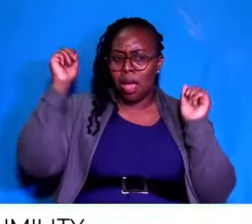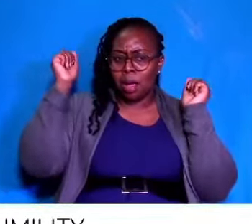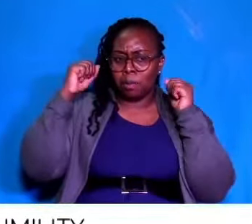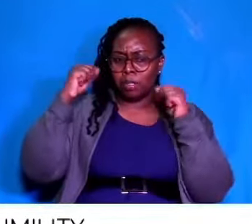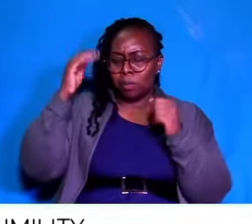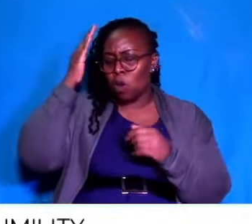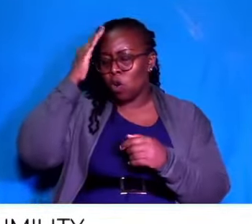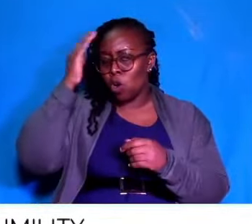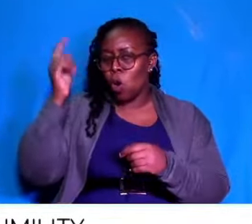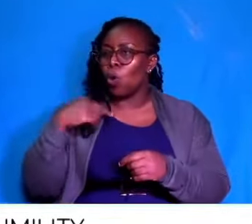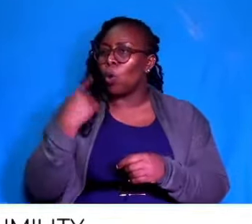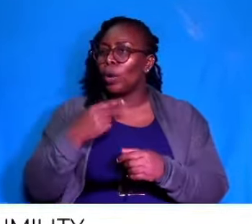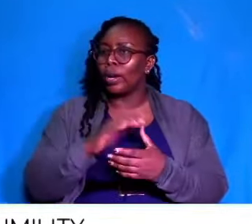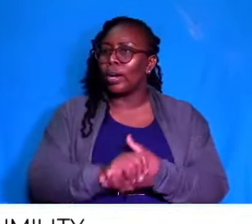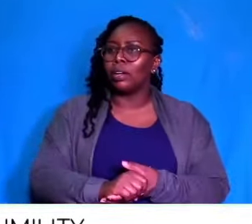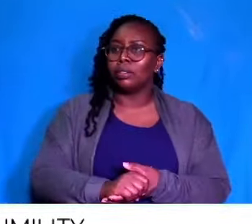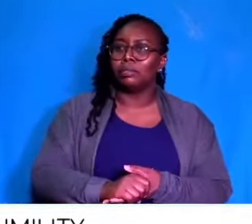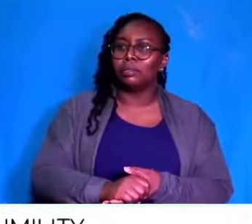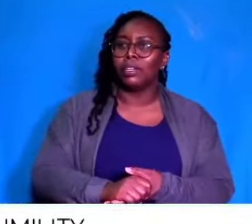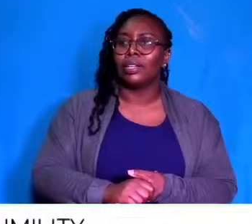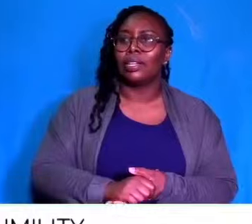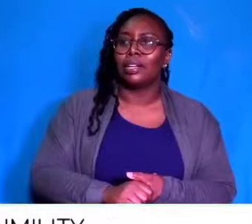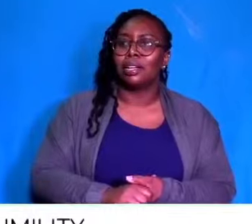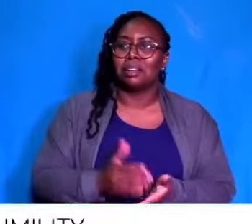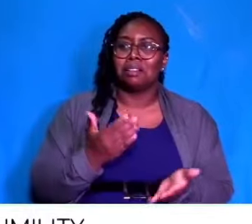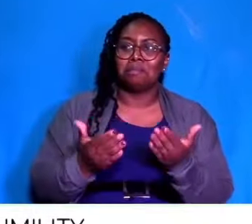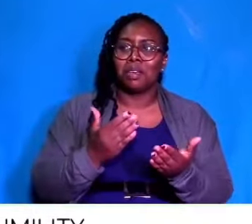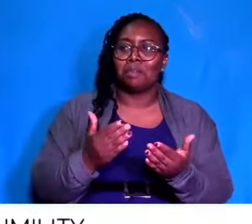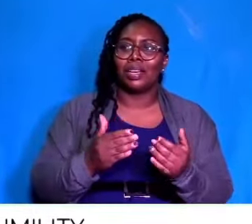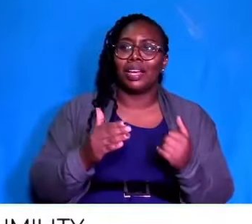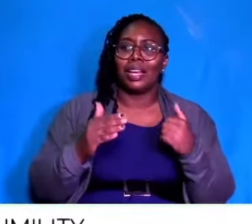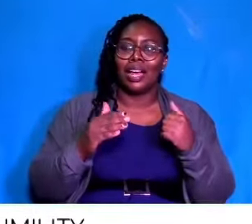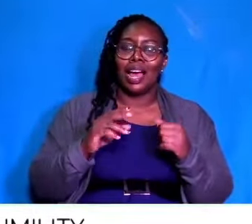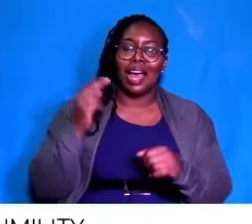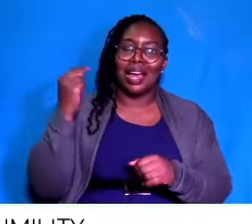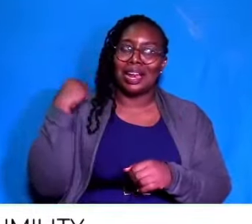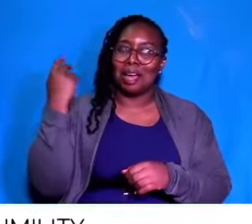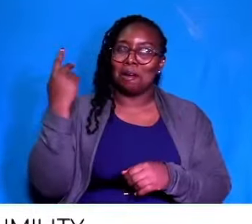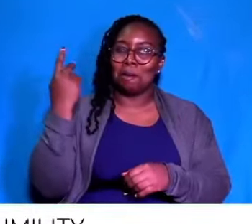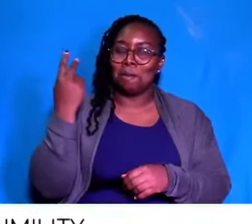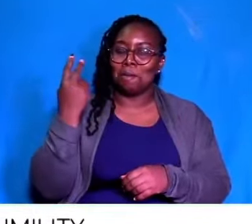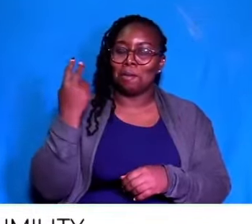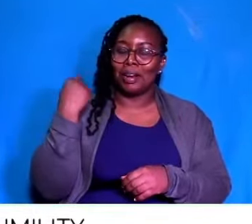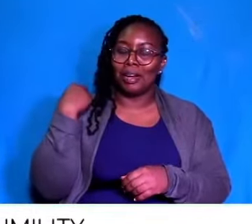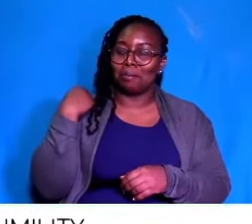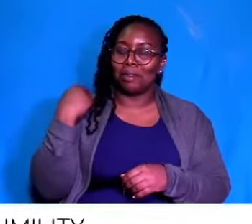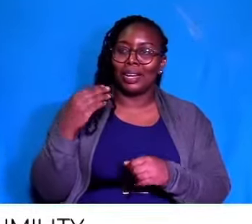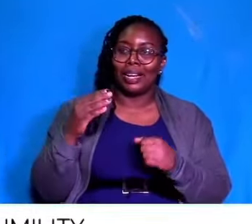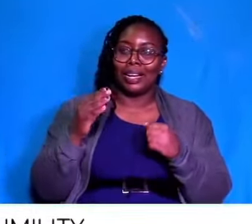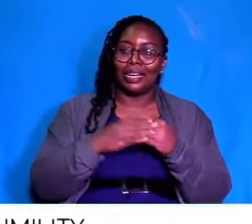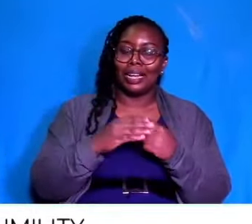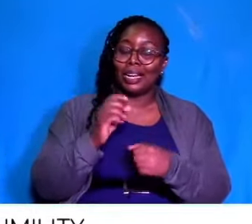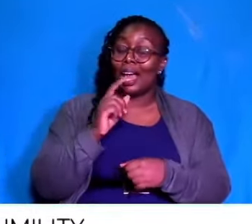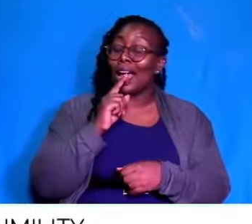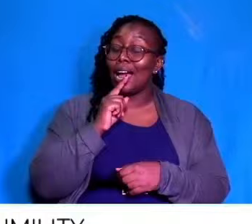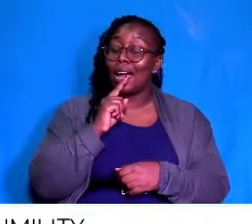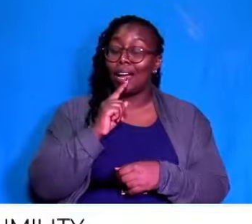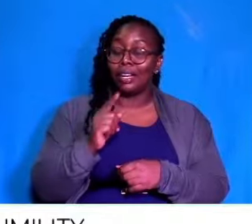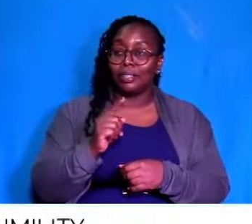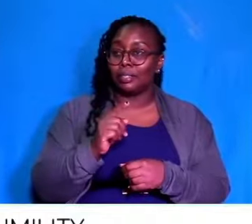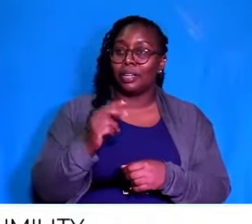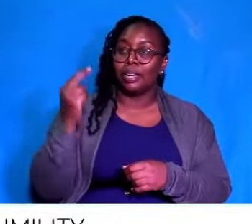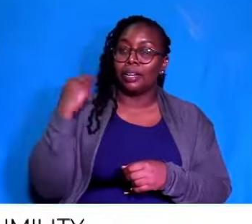Are you? Iggy. Maybe number 900 and... just kidding. Number one,